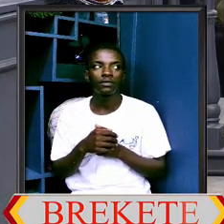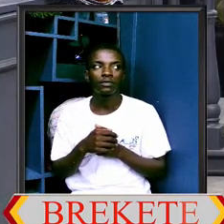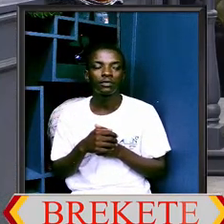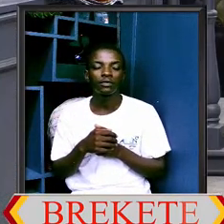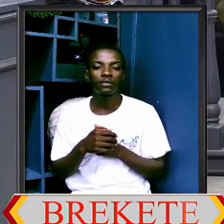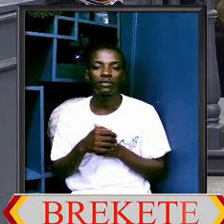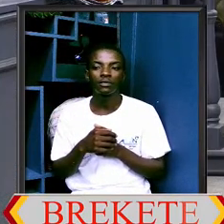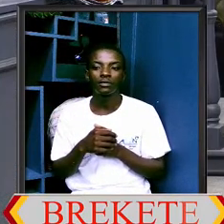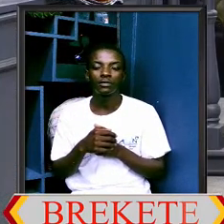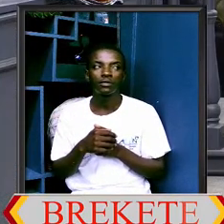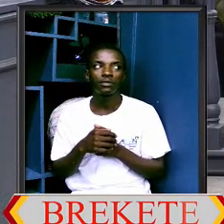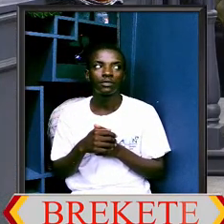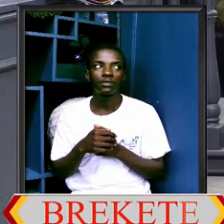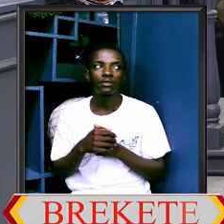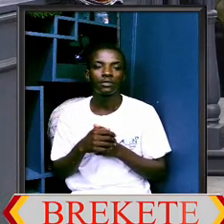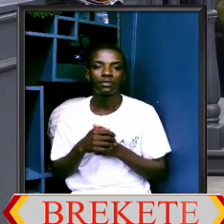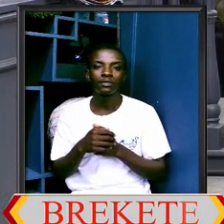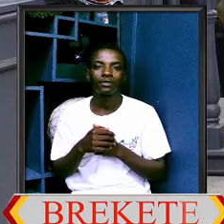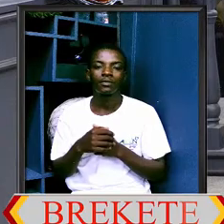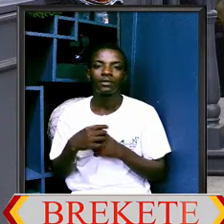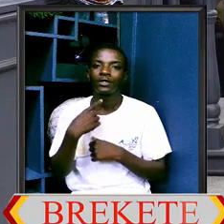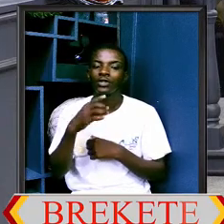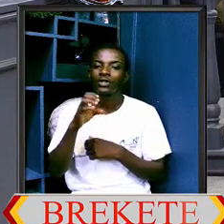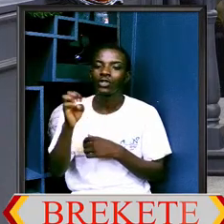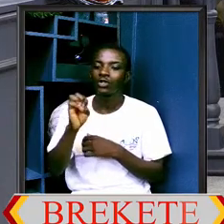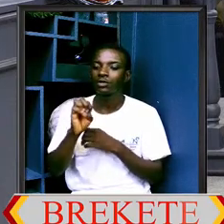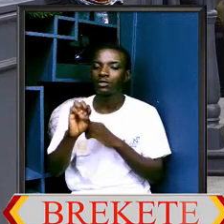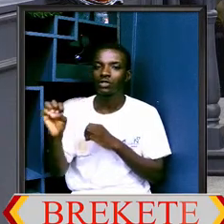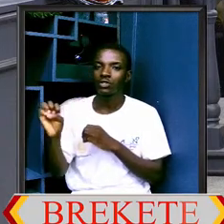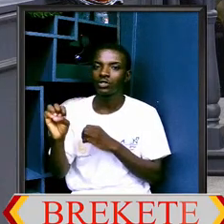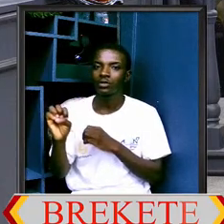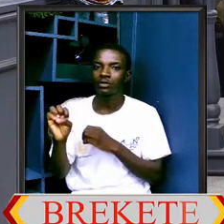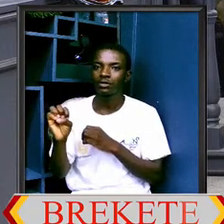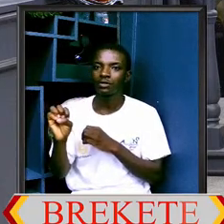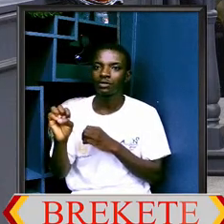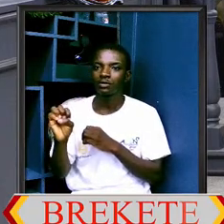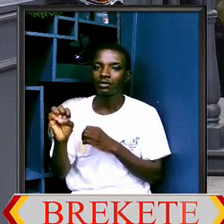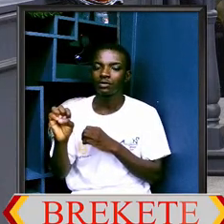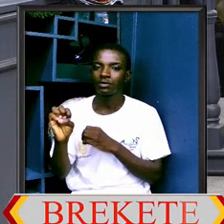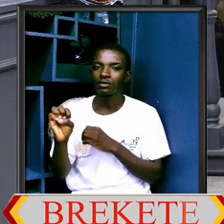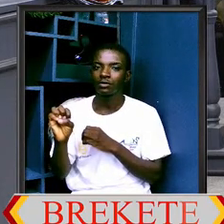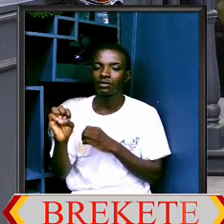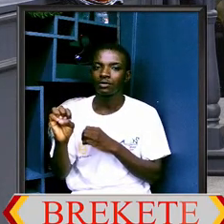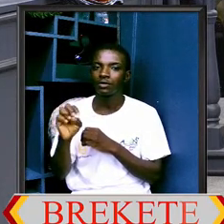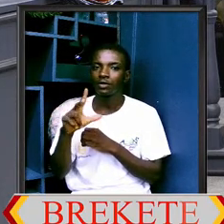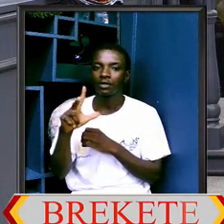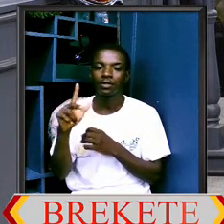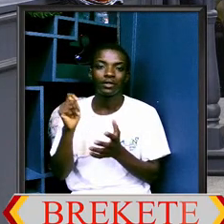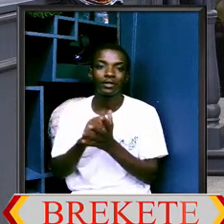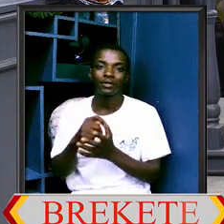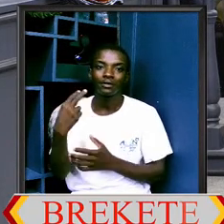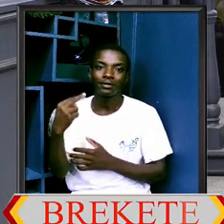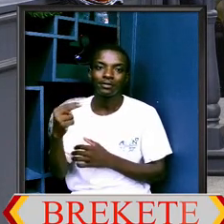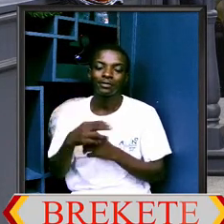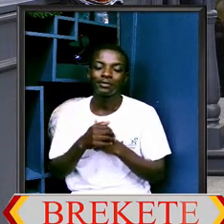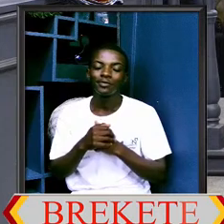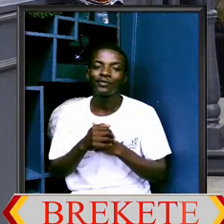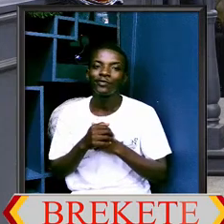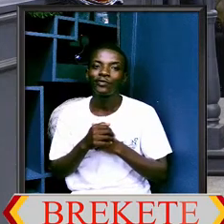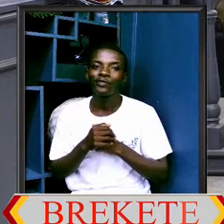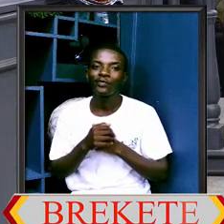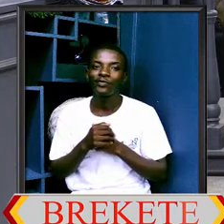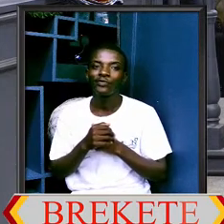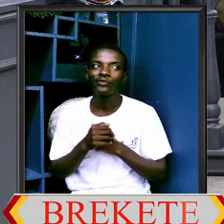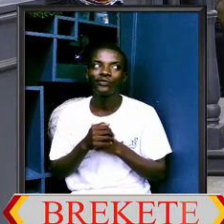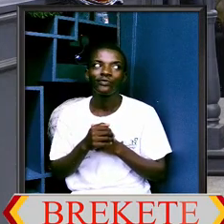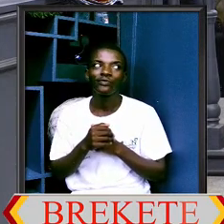2,500. For East. Sign language interpreter talk say, for East, now 3,000 naira. Osalo buaira,